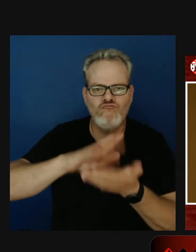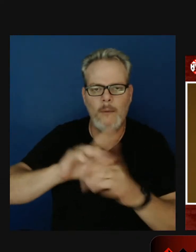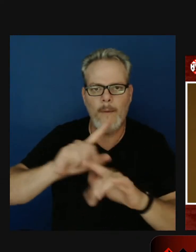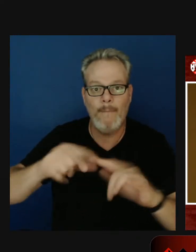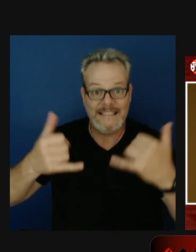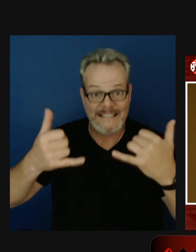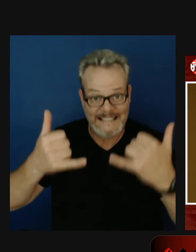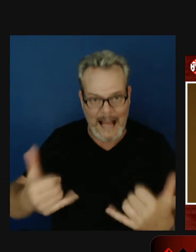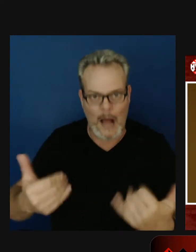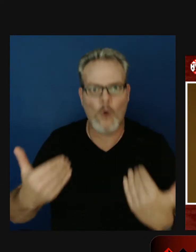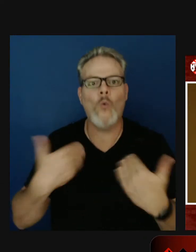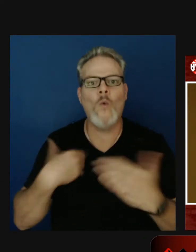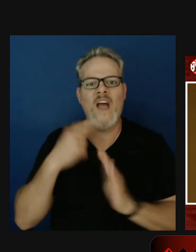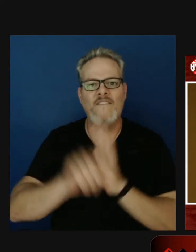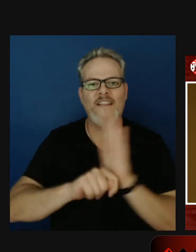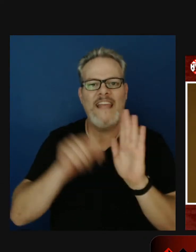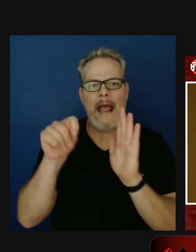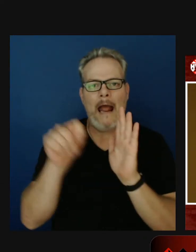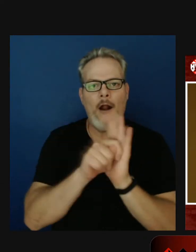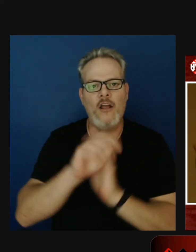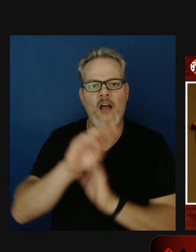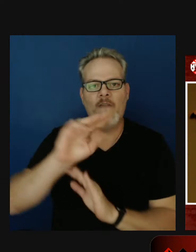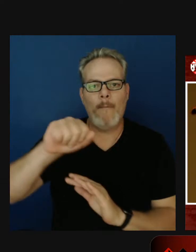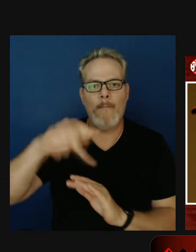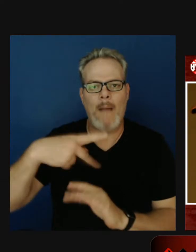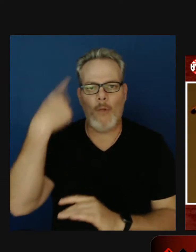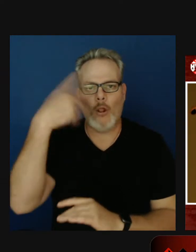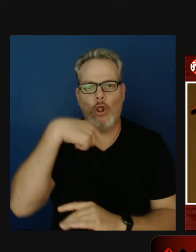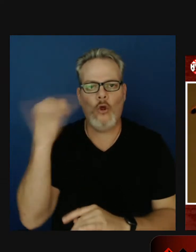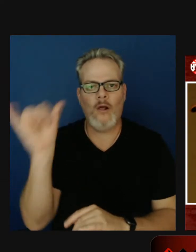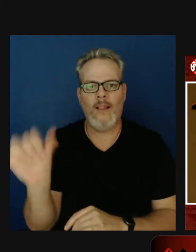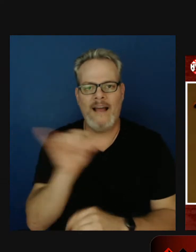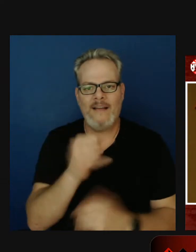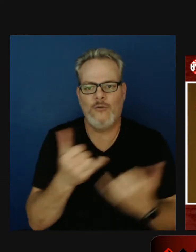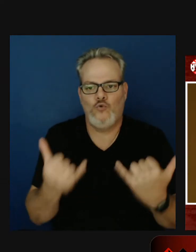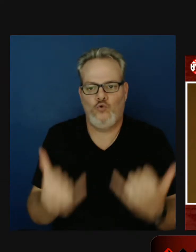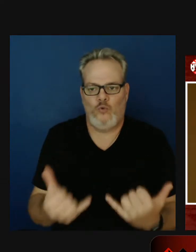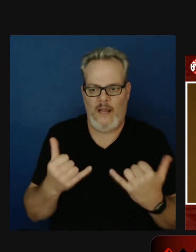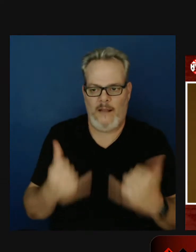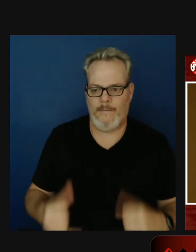into the era of kind of the maps as they look like today.